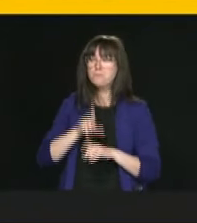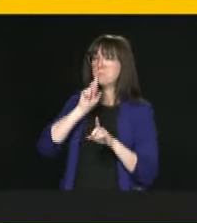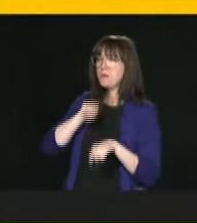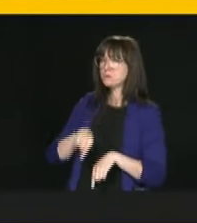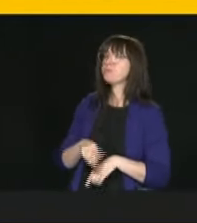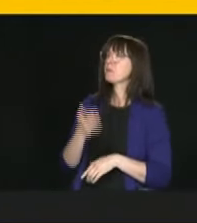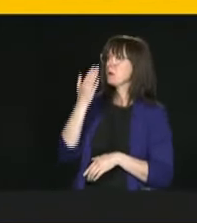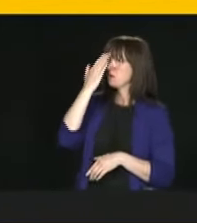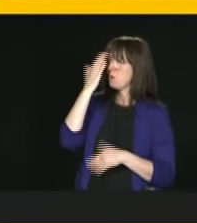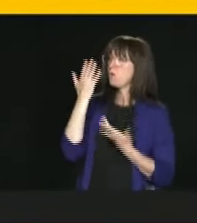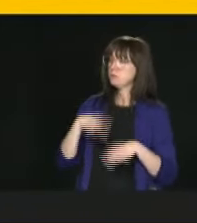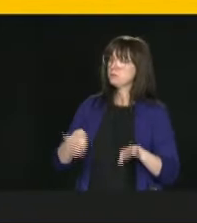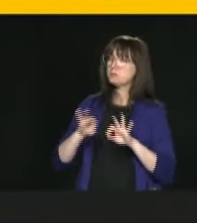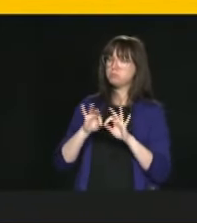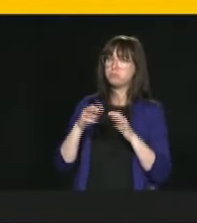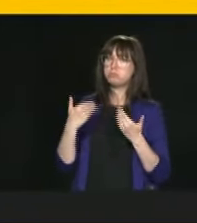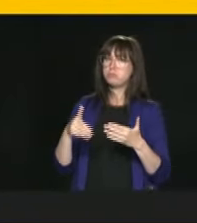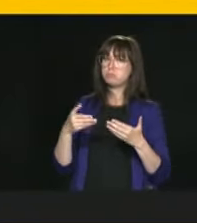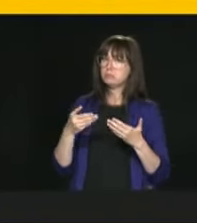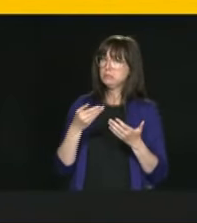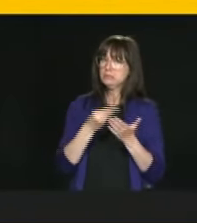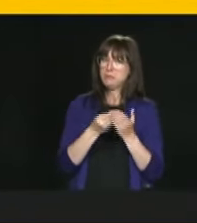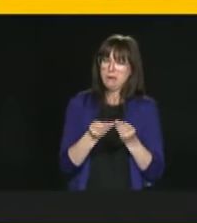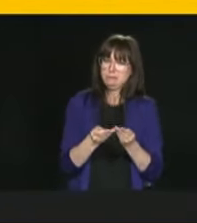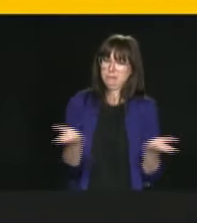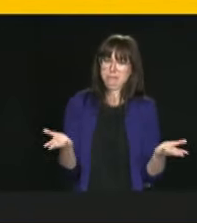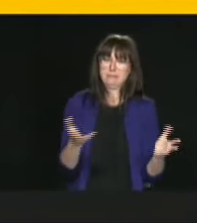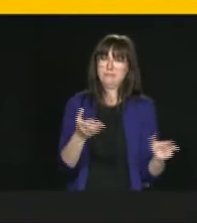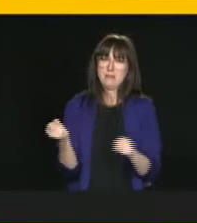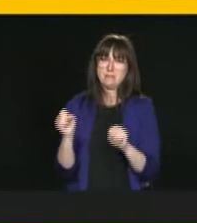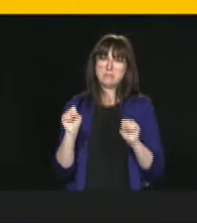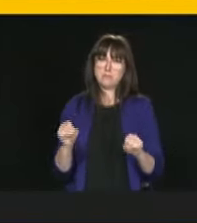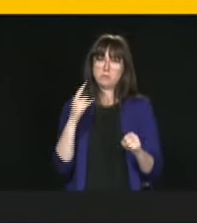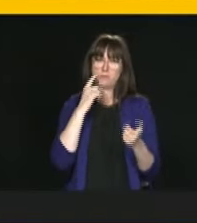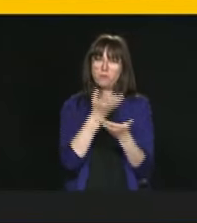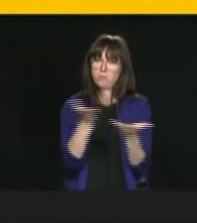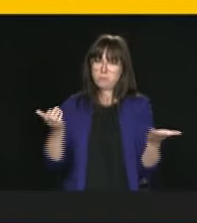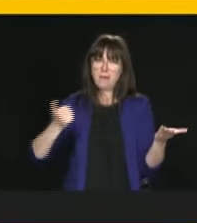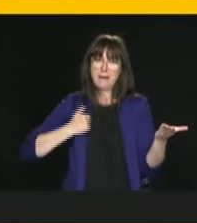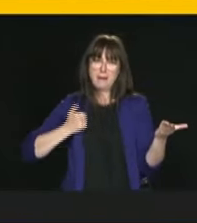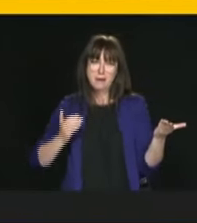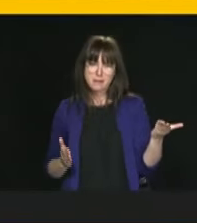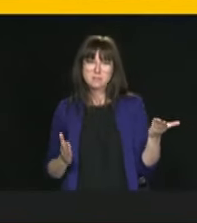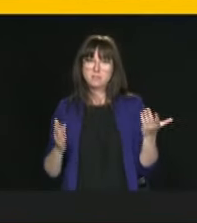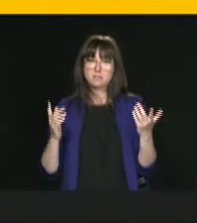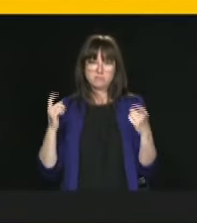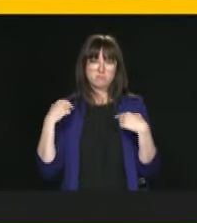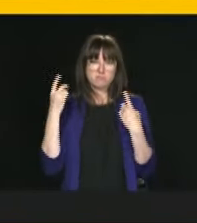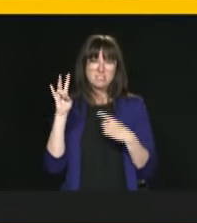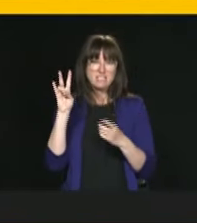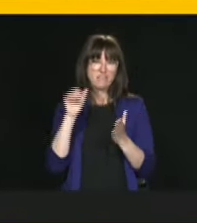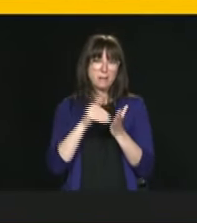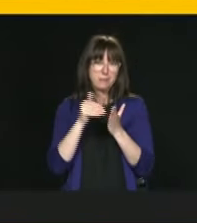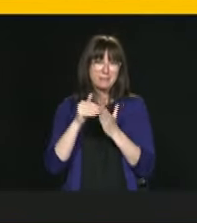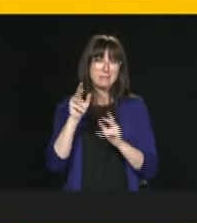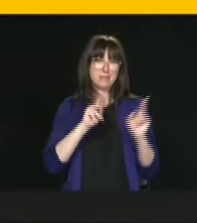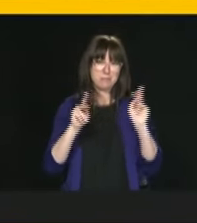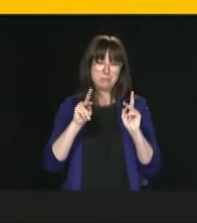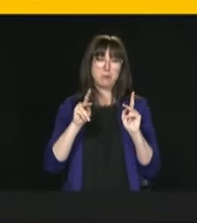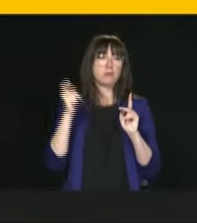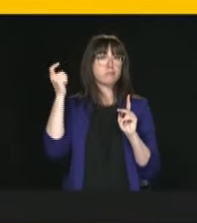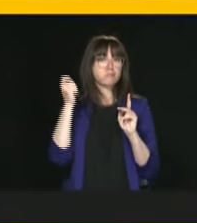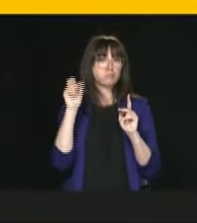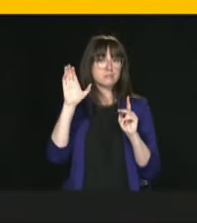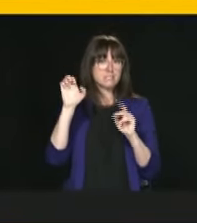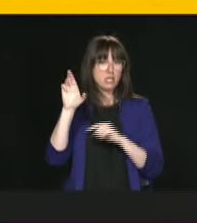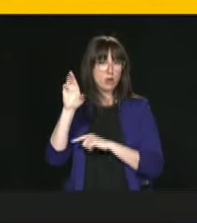out to millions of Canadians very quickly, and that's what we've done. We've seen over 7 million people access the